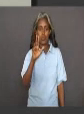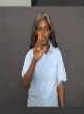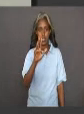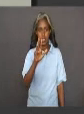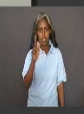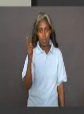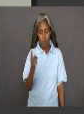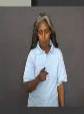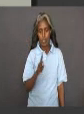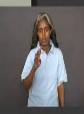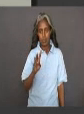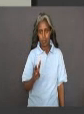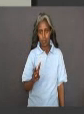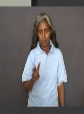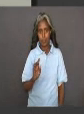3 over 2.